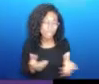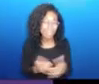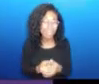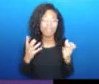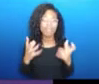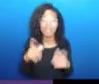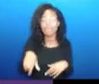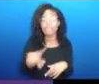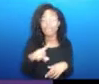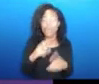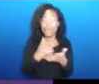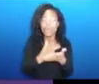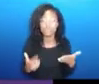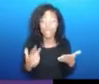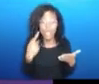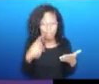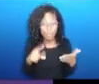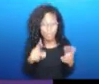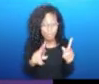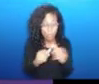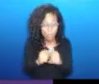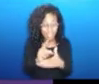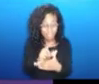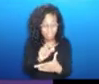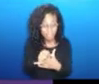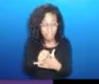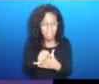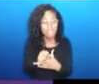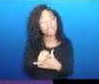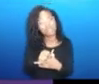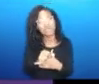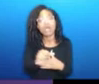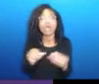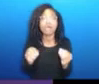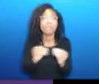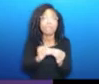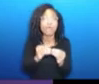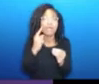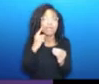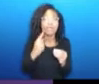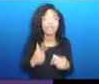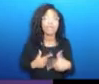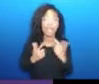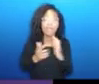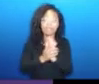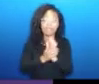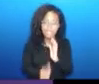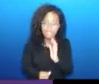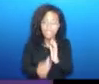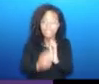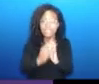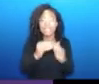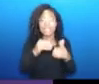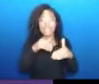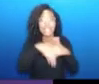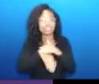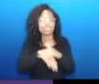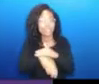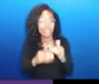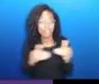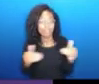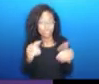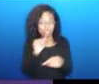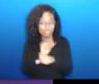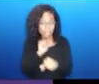there for people with disabilities were geared around life skills and entry-level jobs.